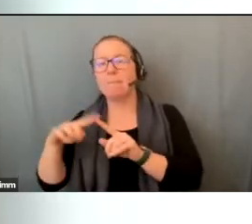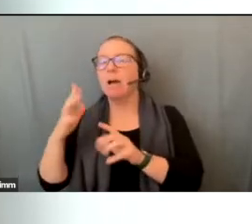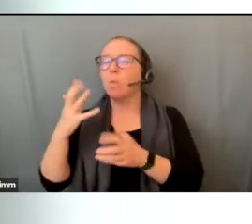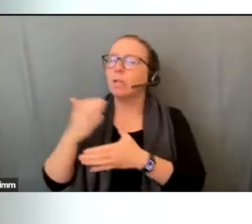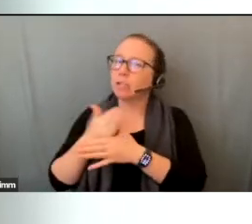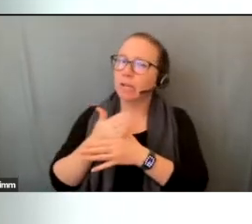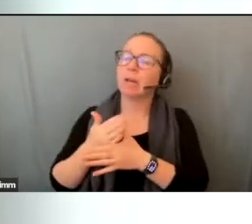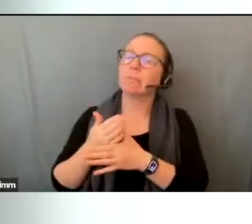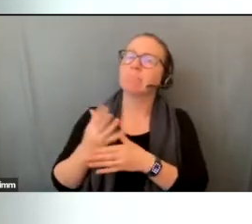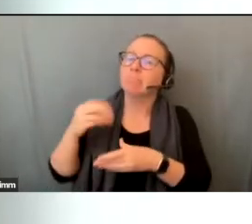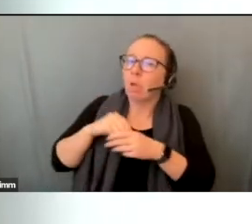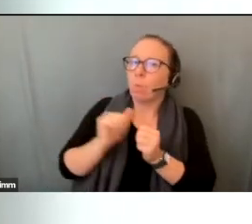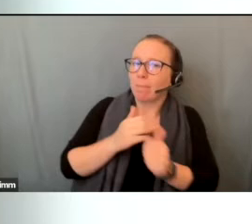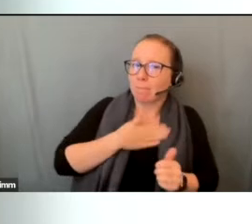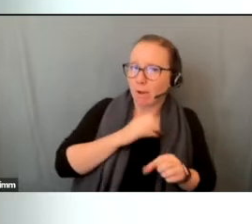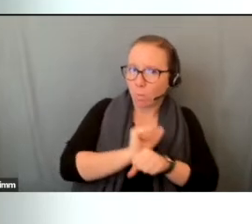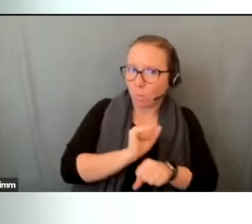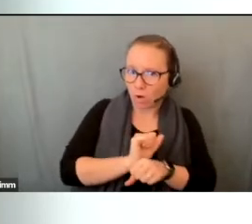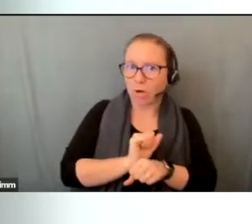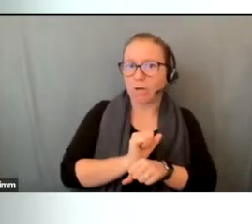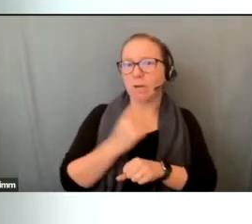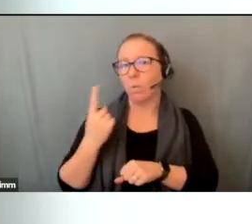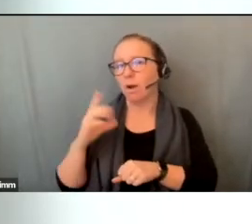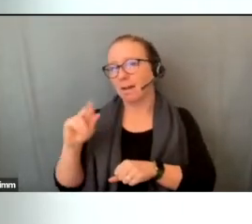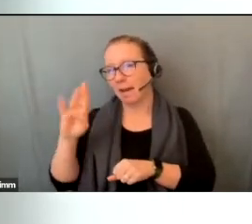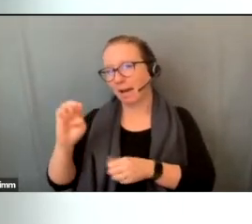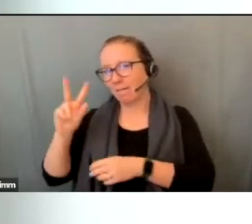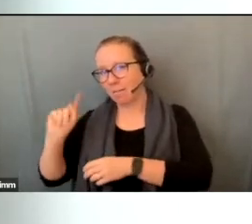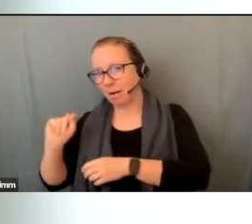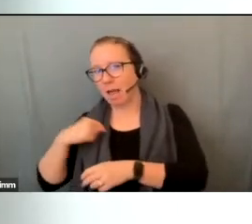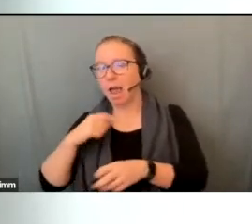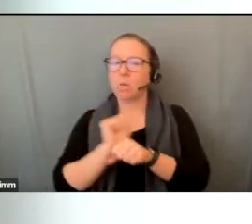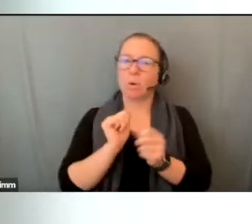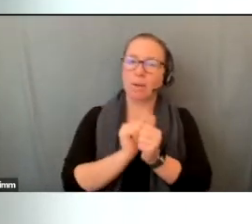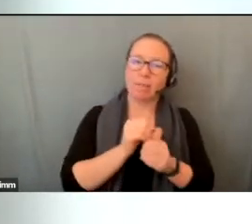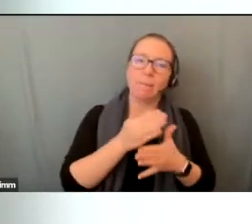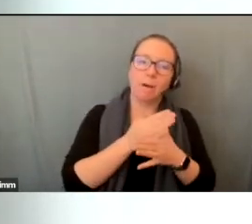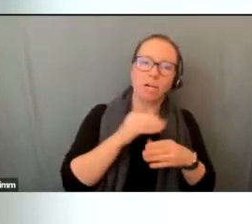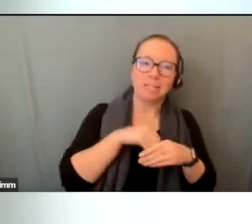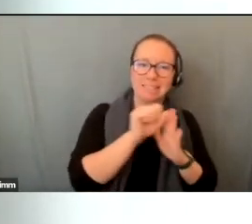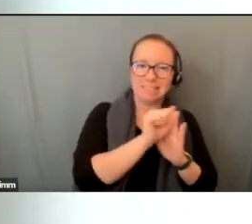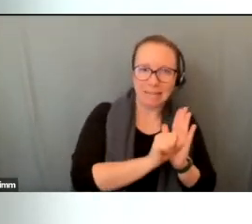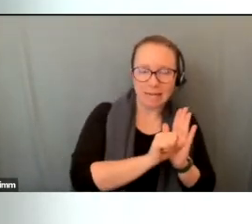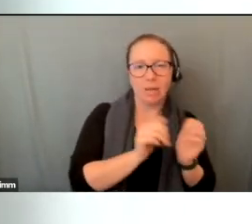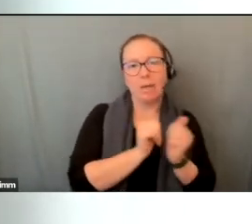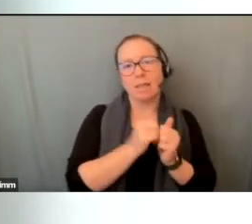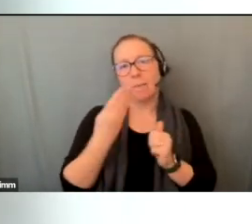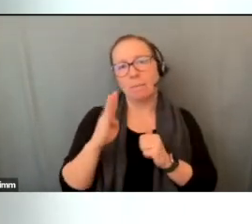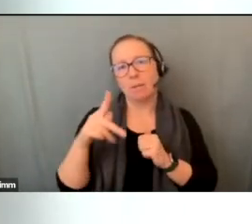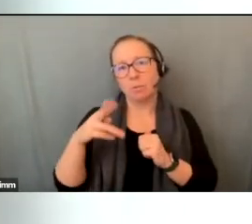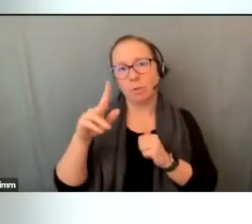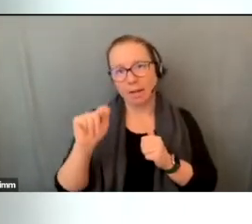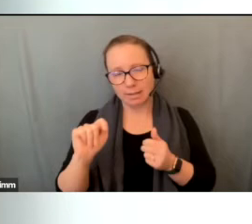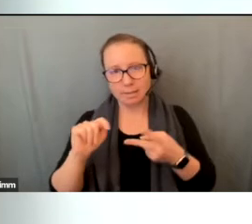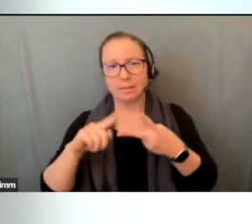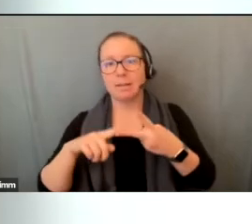my work in One Care Vermont. I worked with partners in the state, both with the Blueprint and VDH